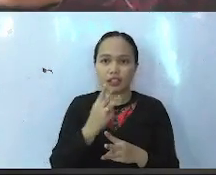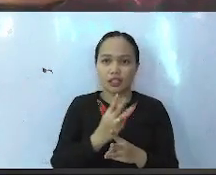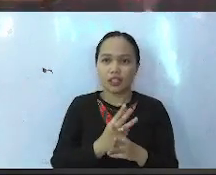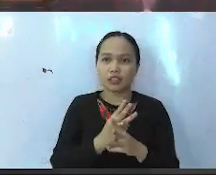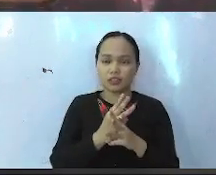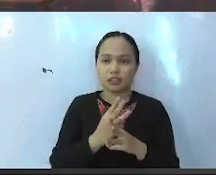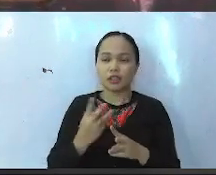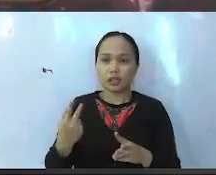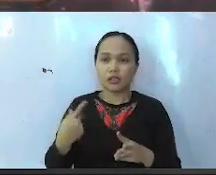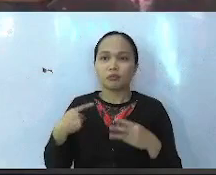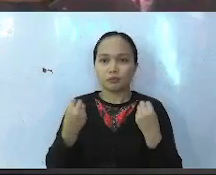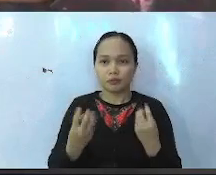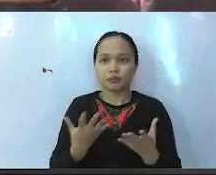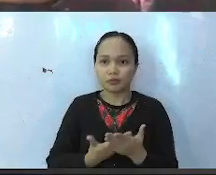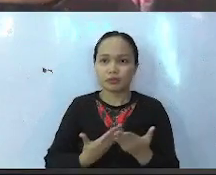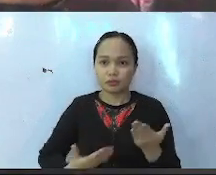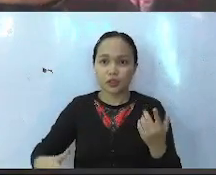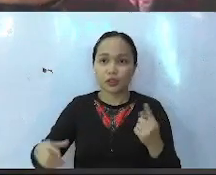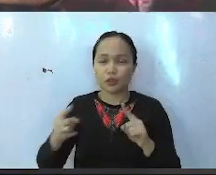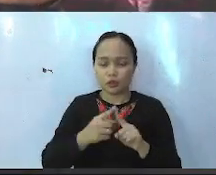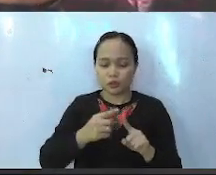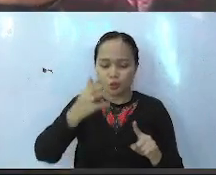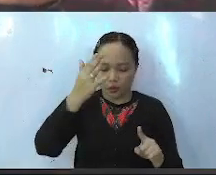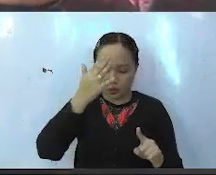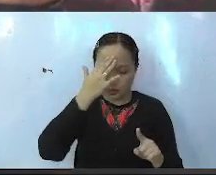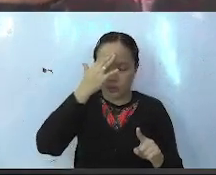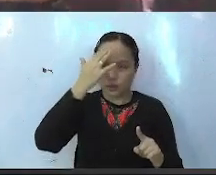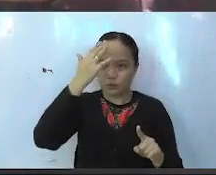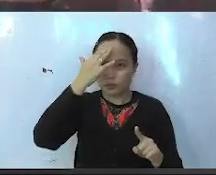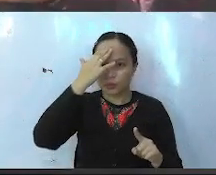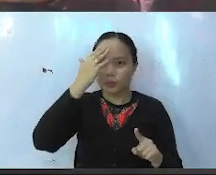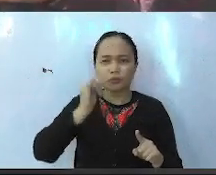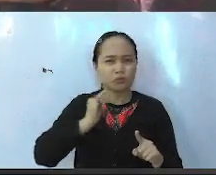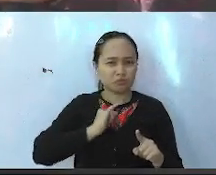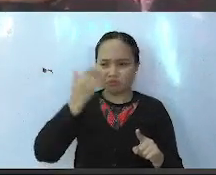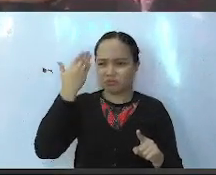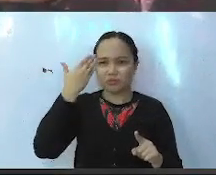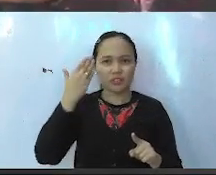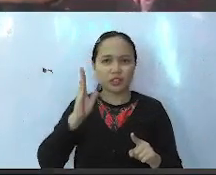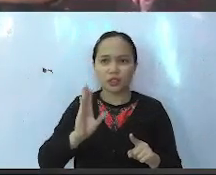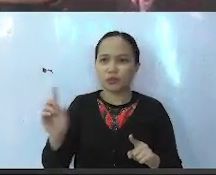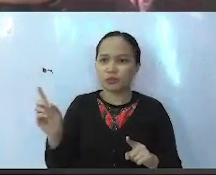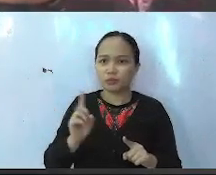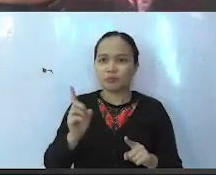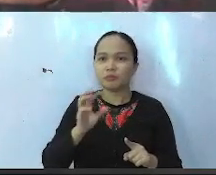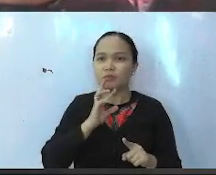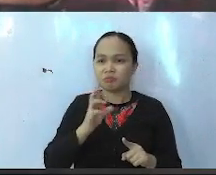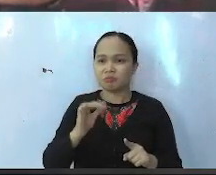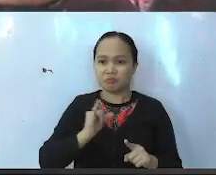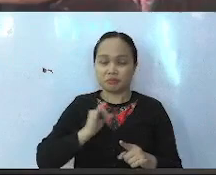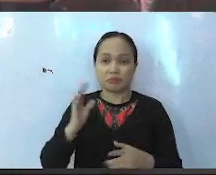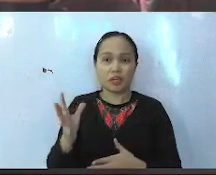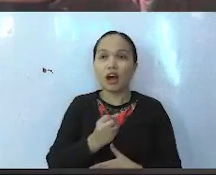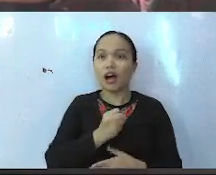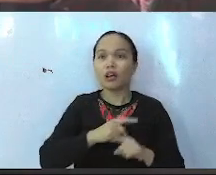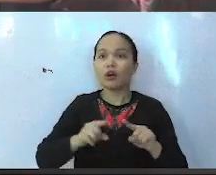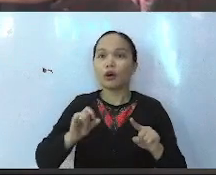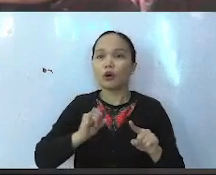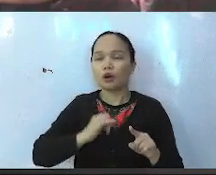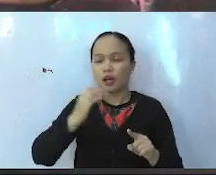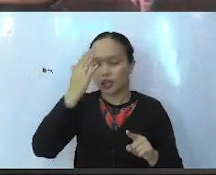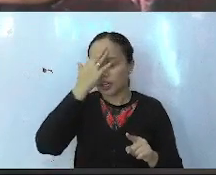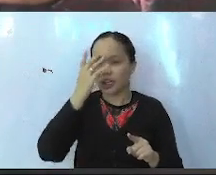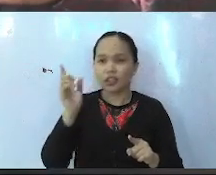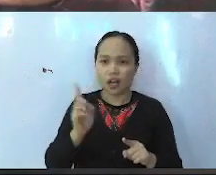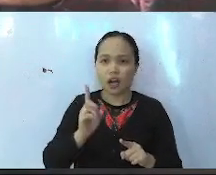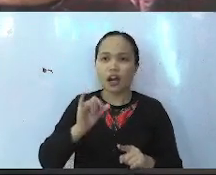world. With a lot of things to explore. I don't know what all I'm getting, but I know